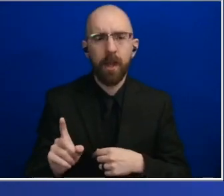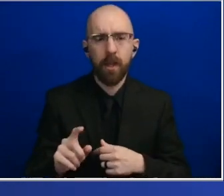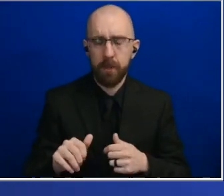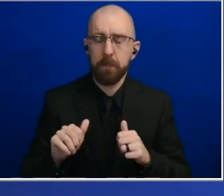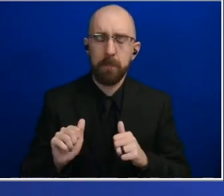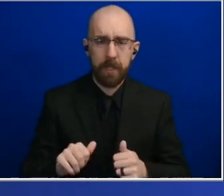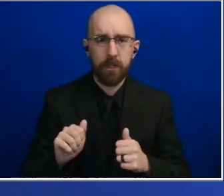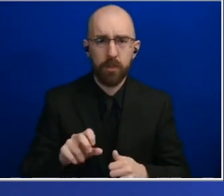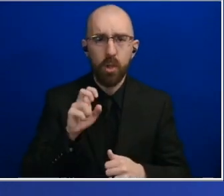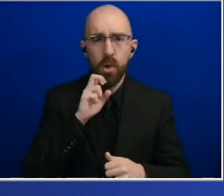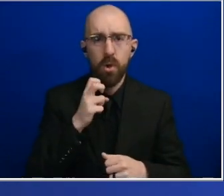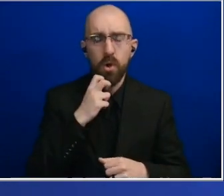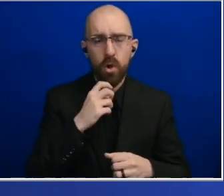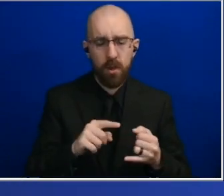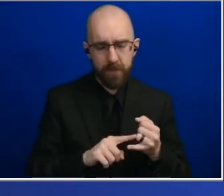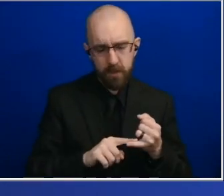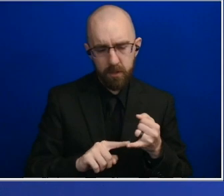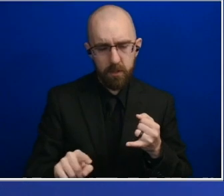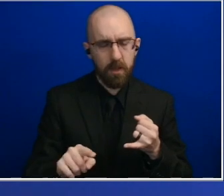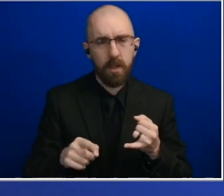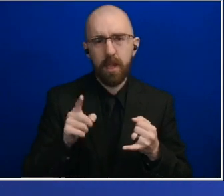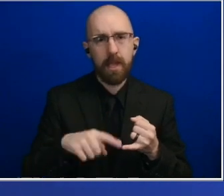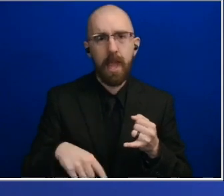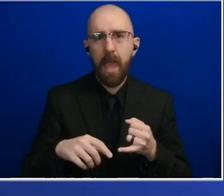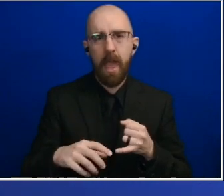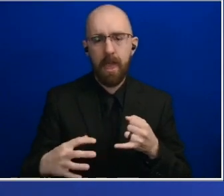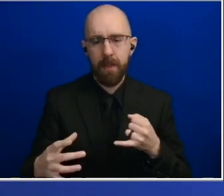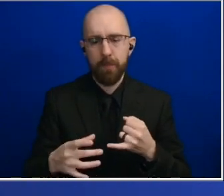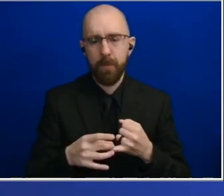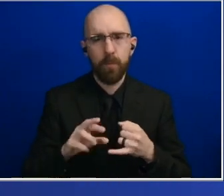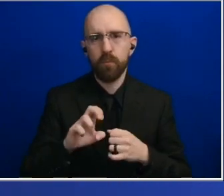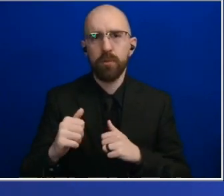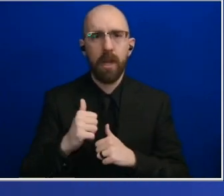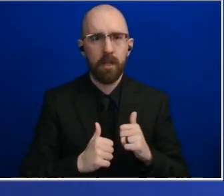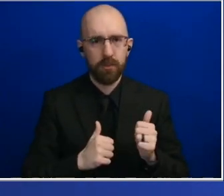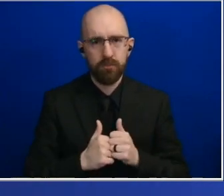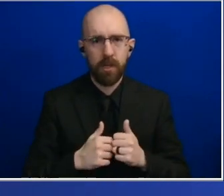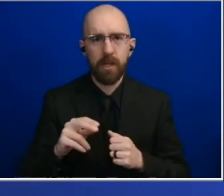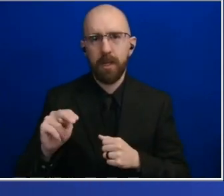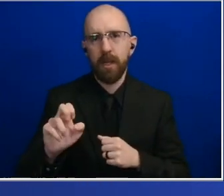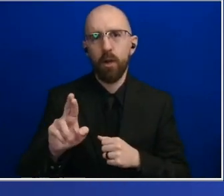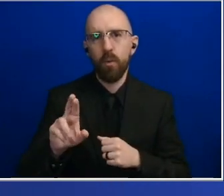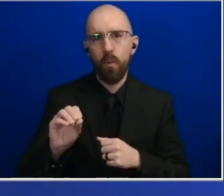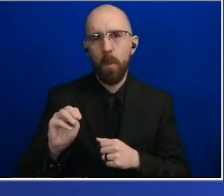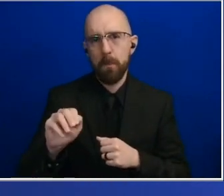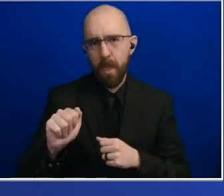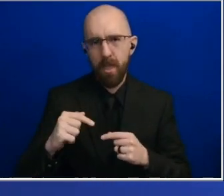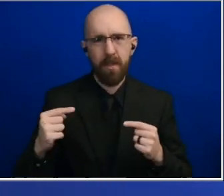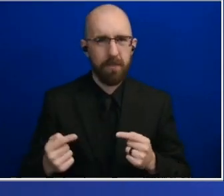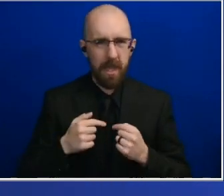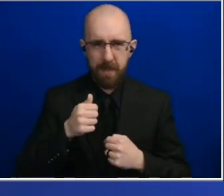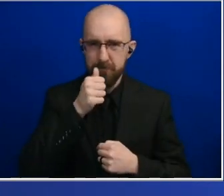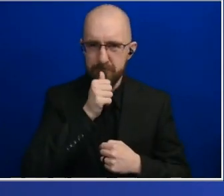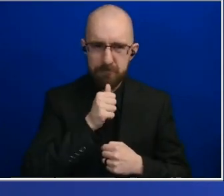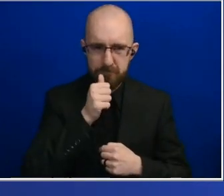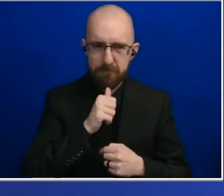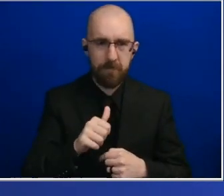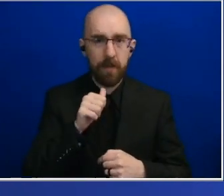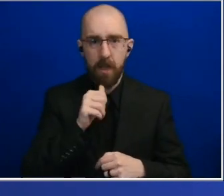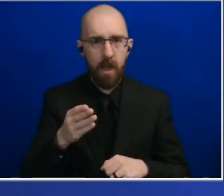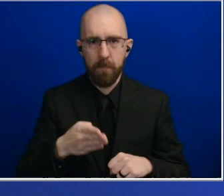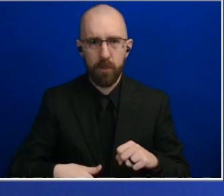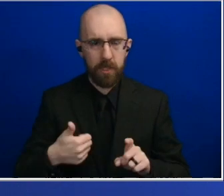not able to be reconstructed, and they can have significant neuroma pain without being an amputee, and targeted